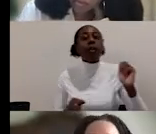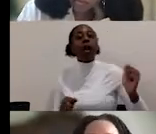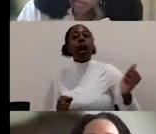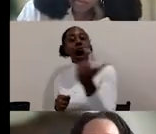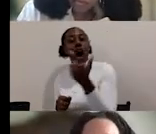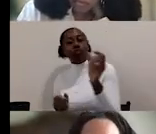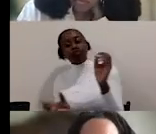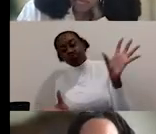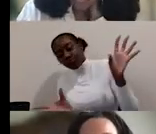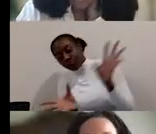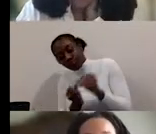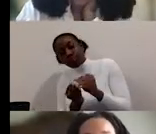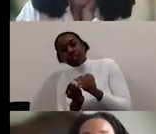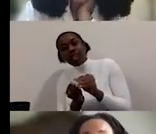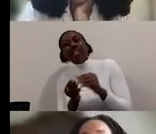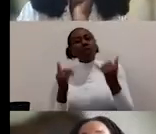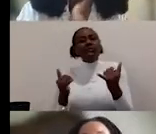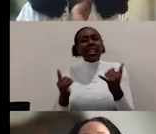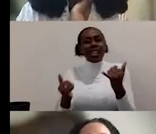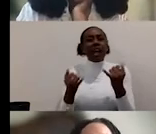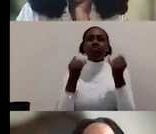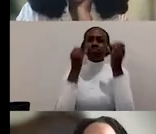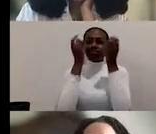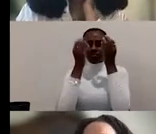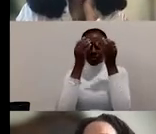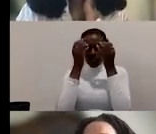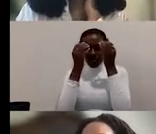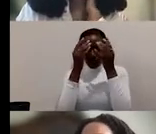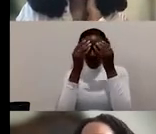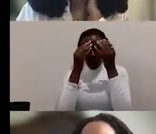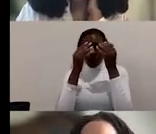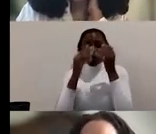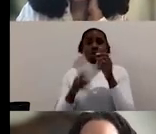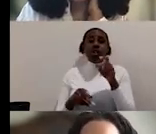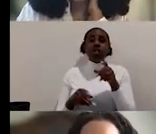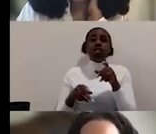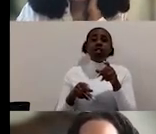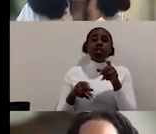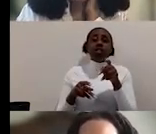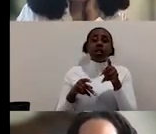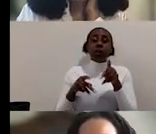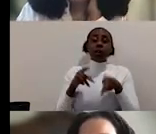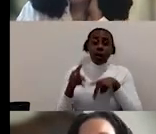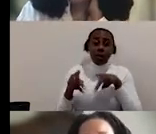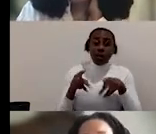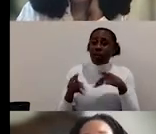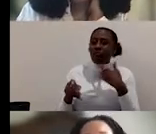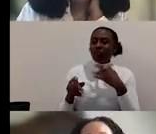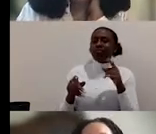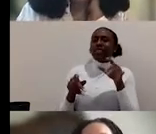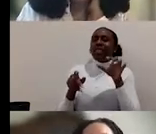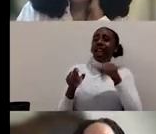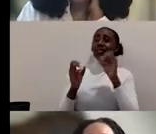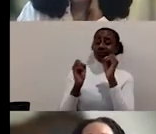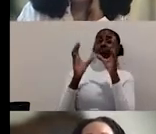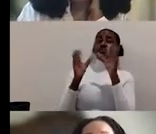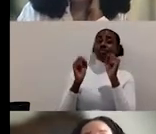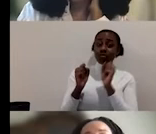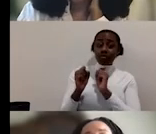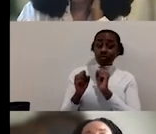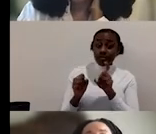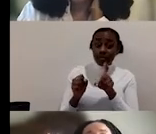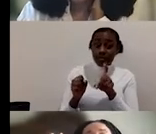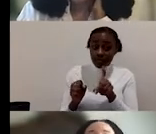moment to let that sink in. You know, do folks really find this especially surprising? And we can think about,